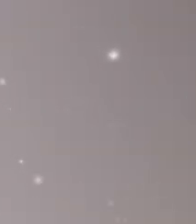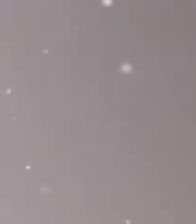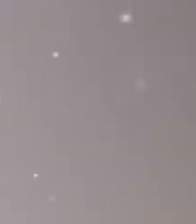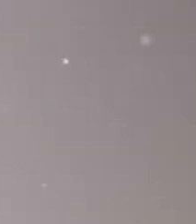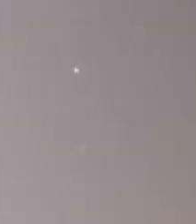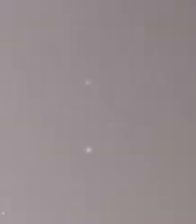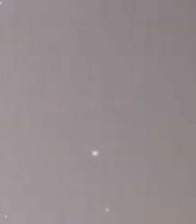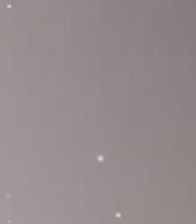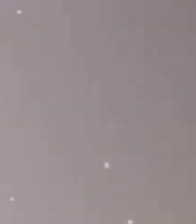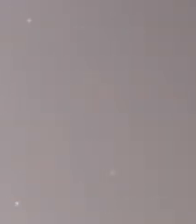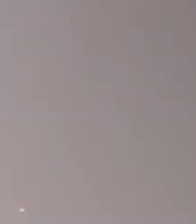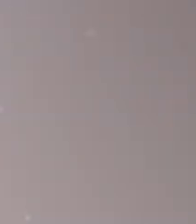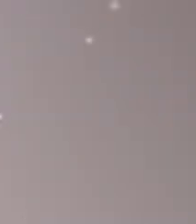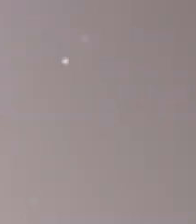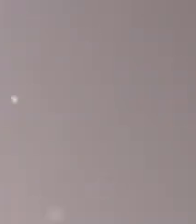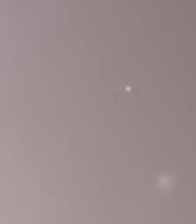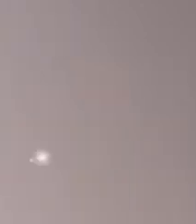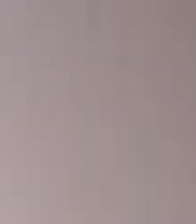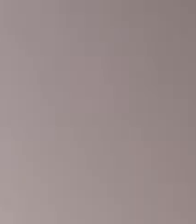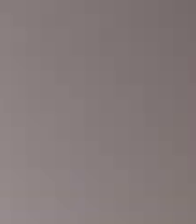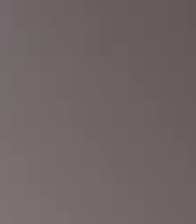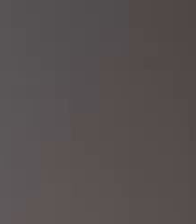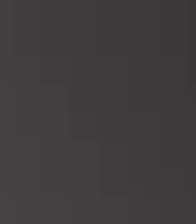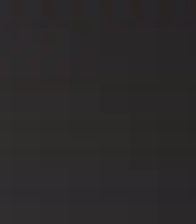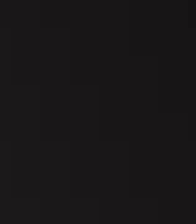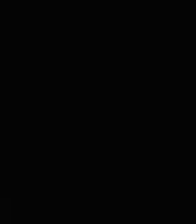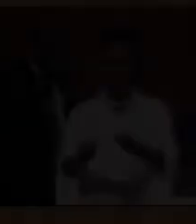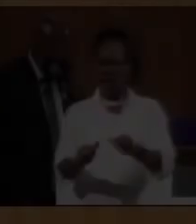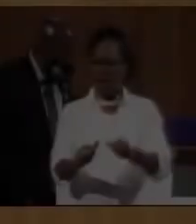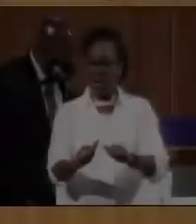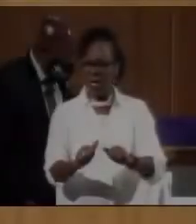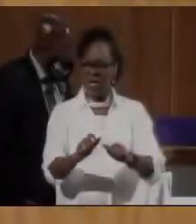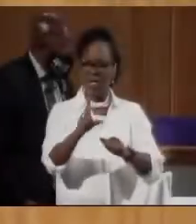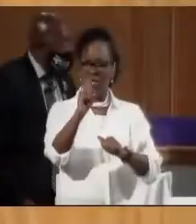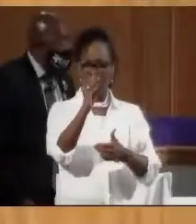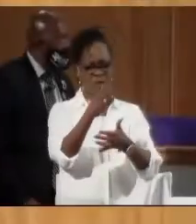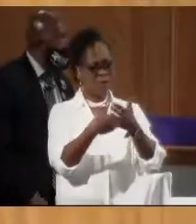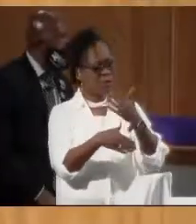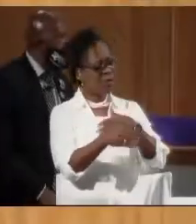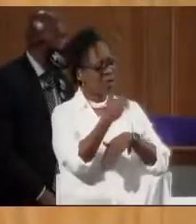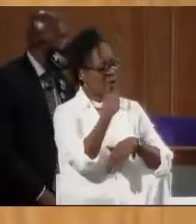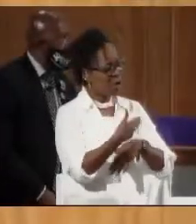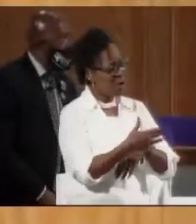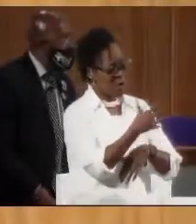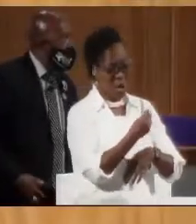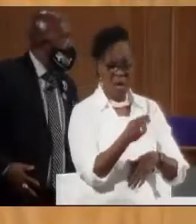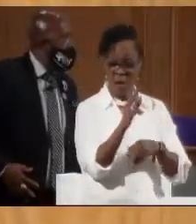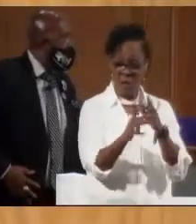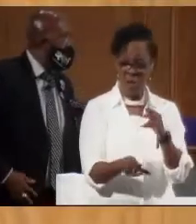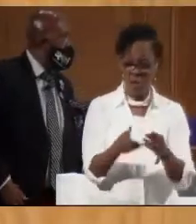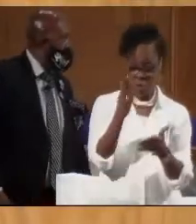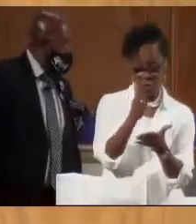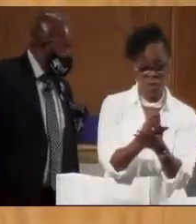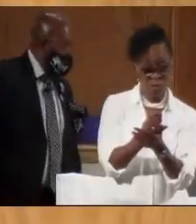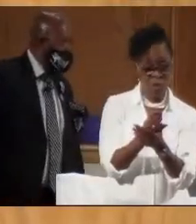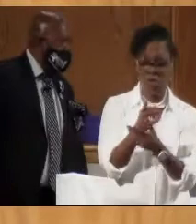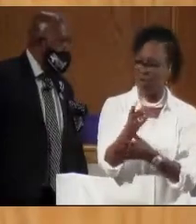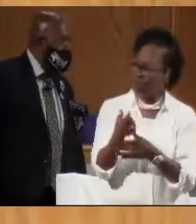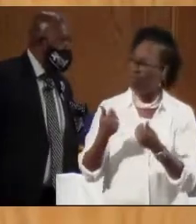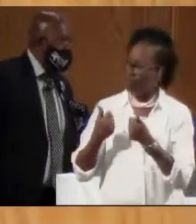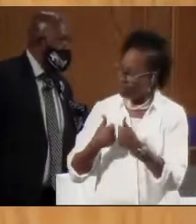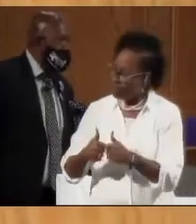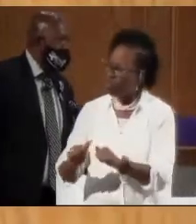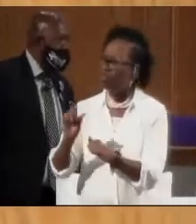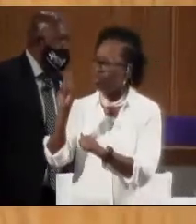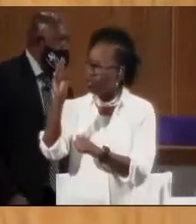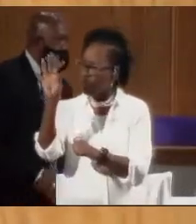ever tried to move forward and people held you back? Have you ever tried to move